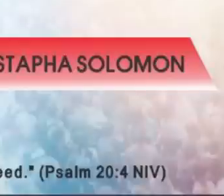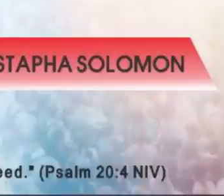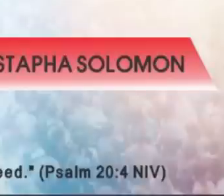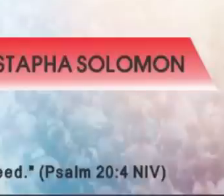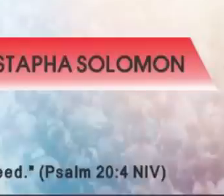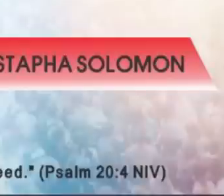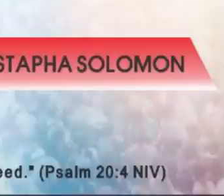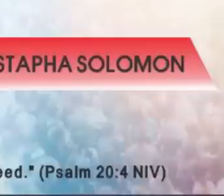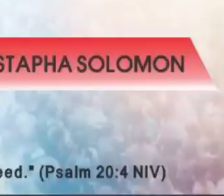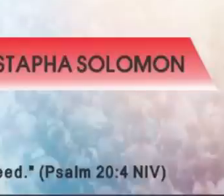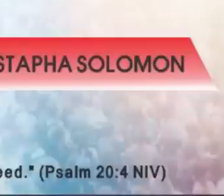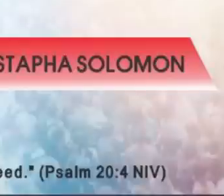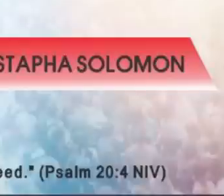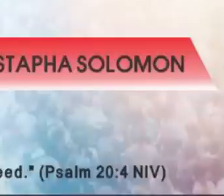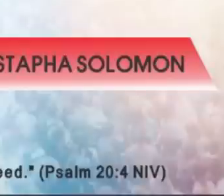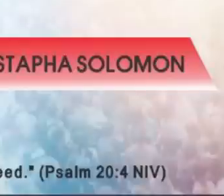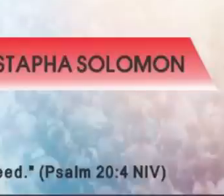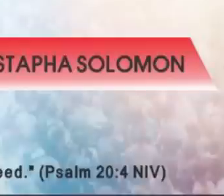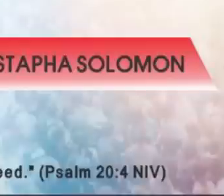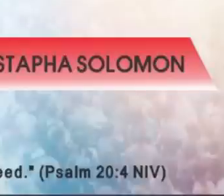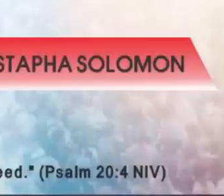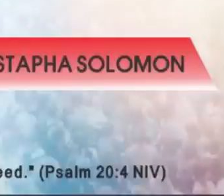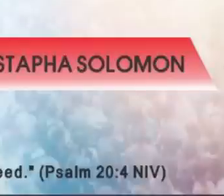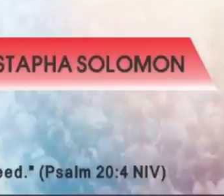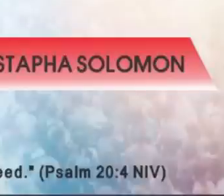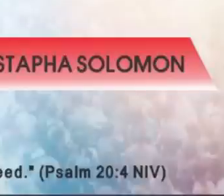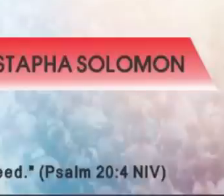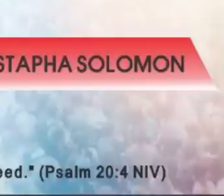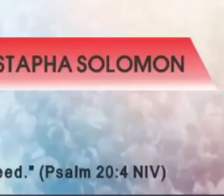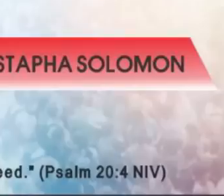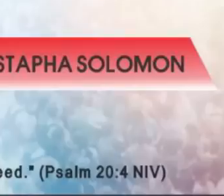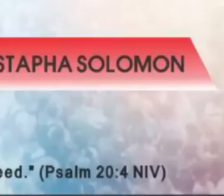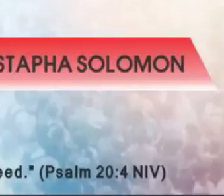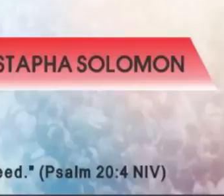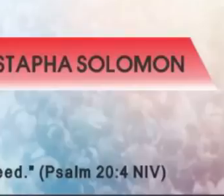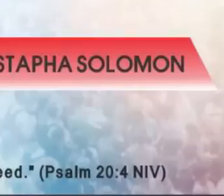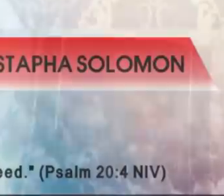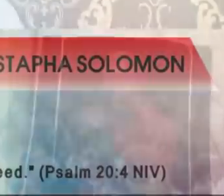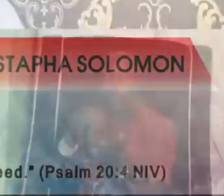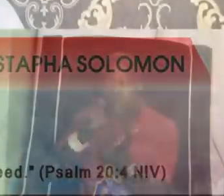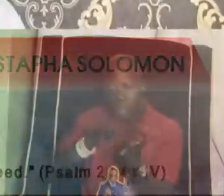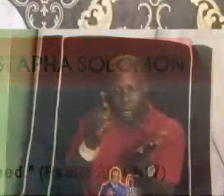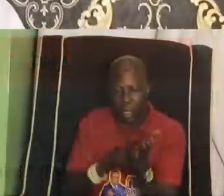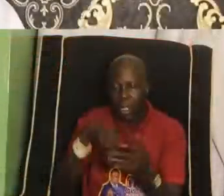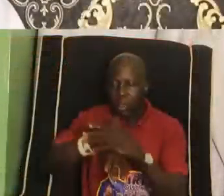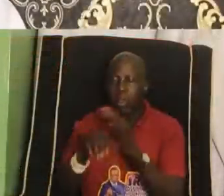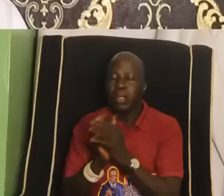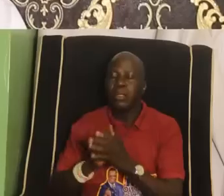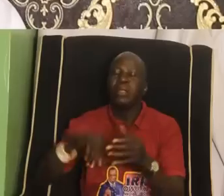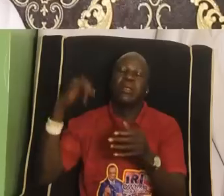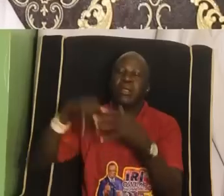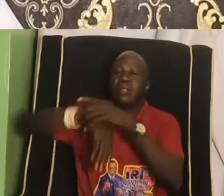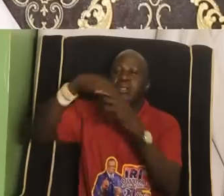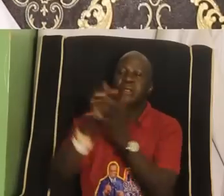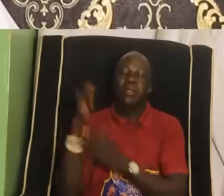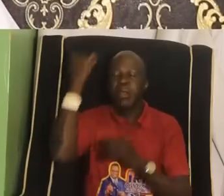name. Offer say Bible school. You want to go to Bible school? Abi, offer register, book phone, or one South Africa. Call